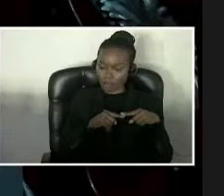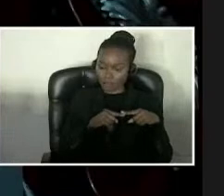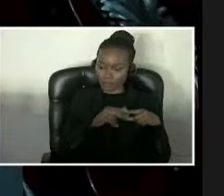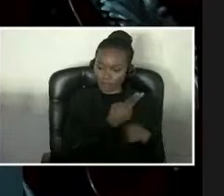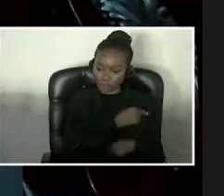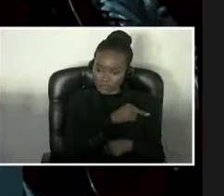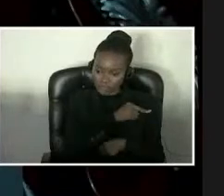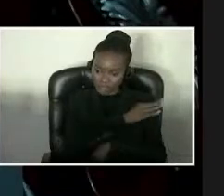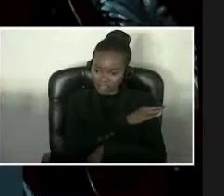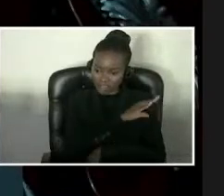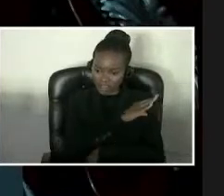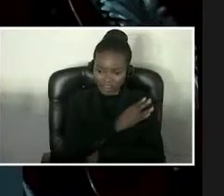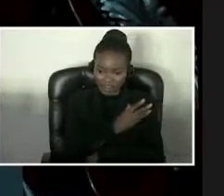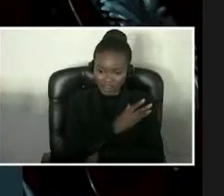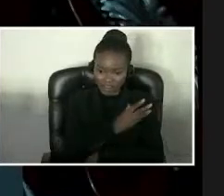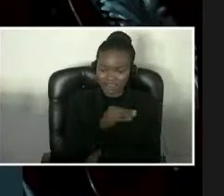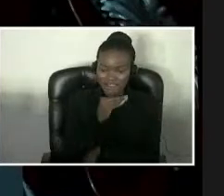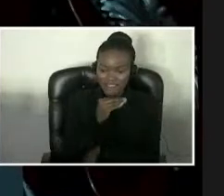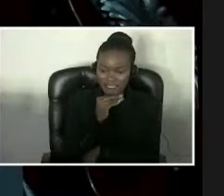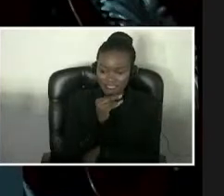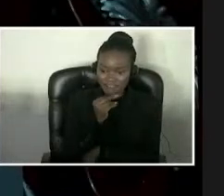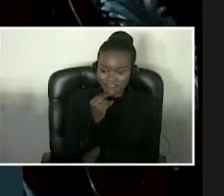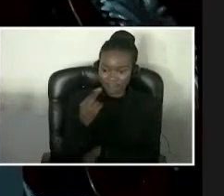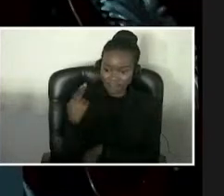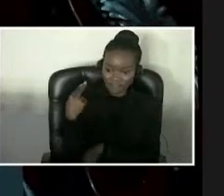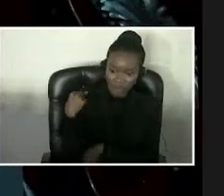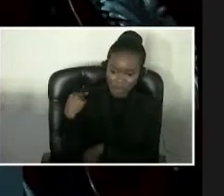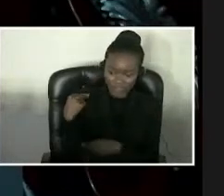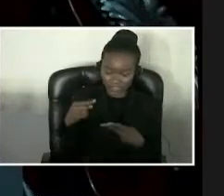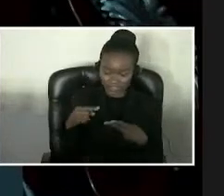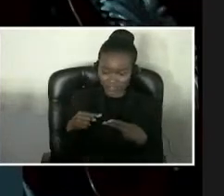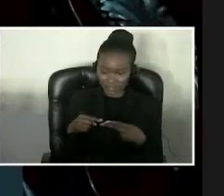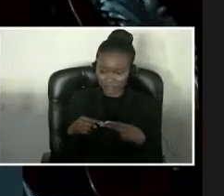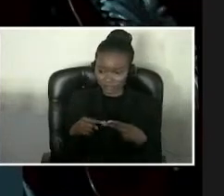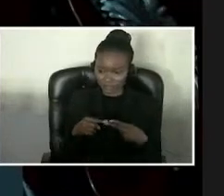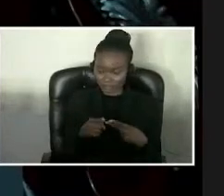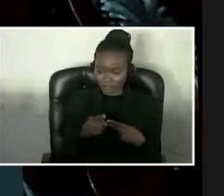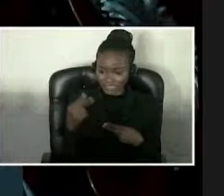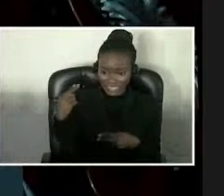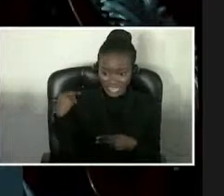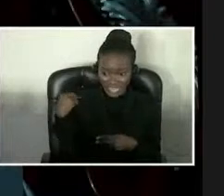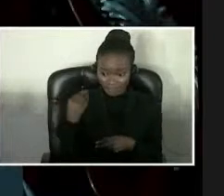enough illnesses necessary to cover